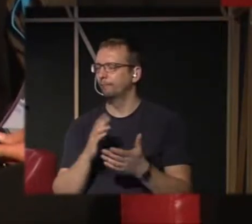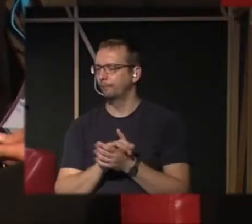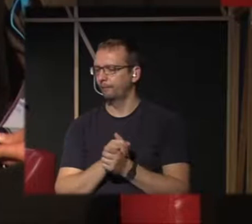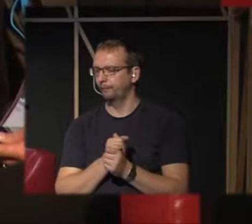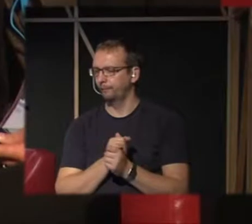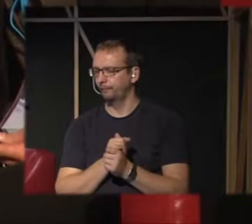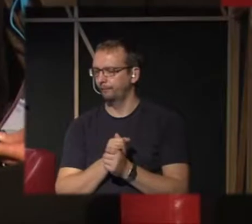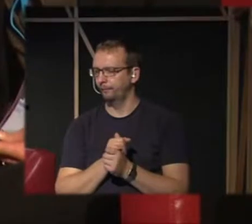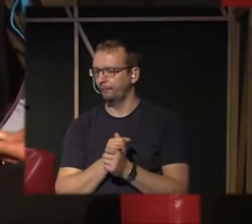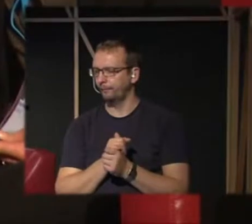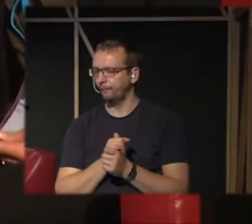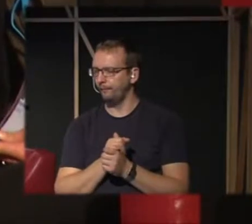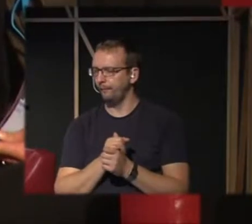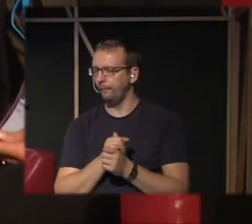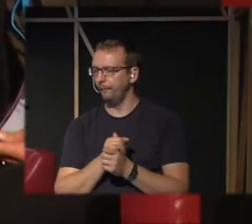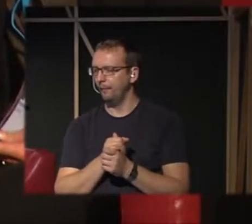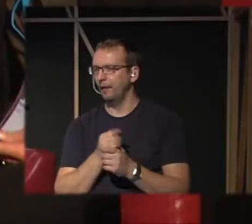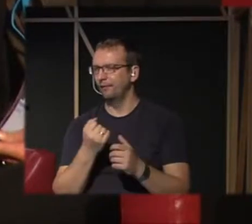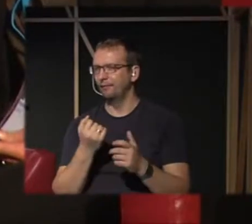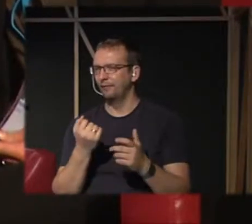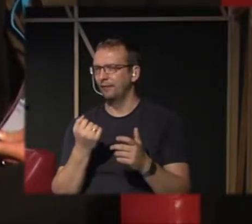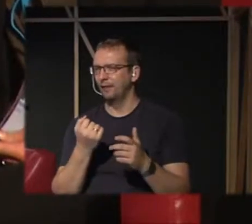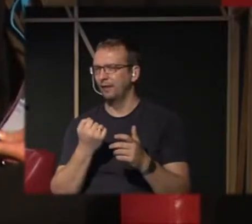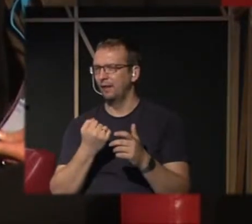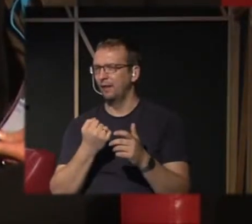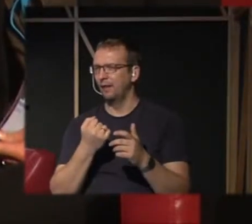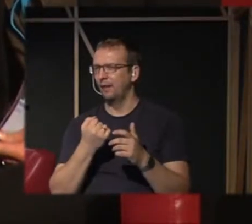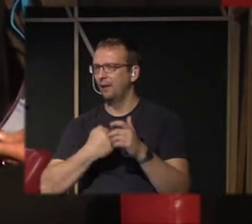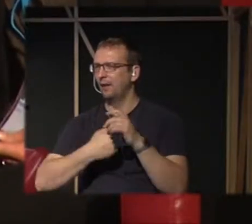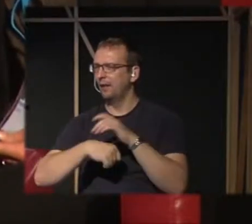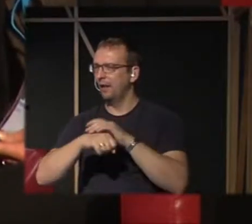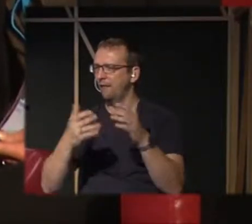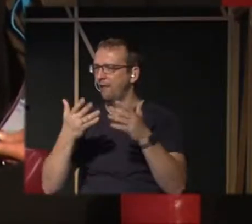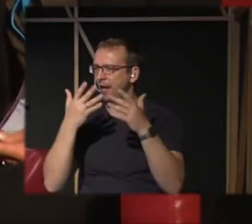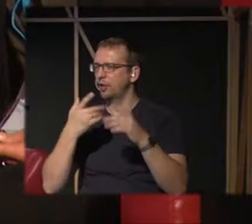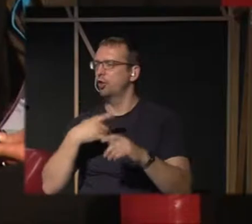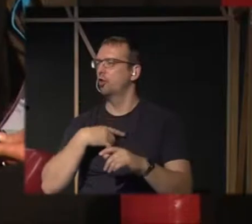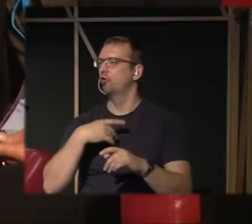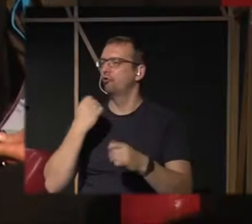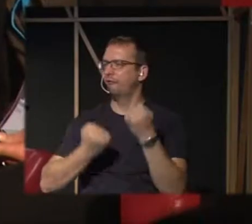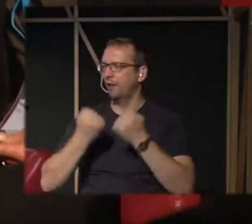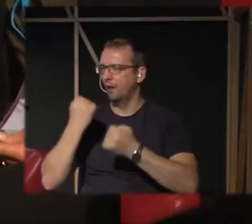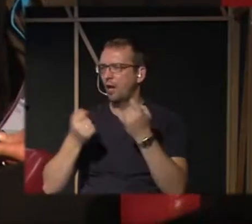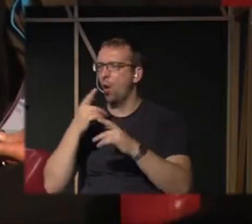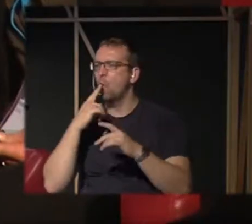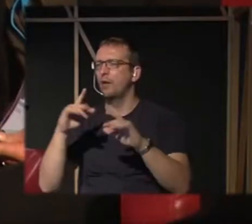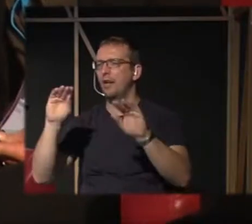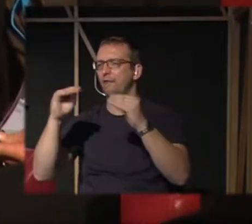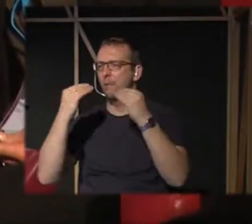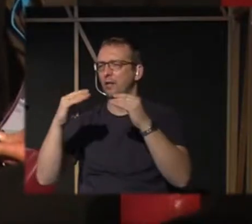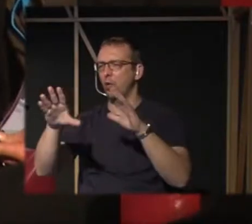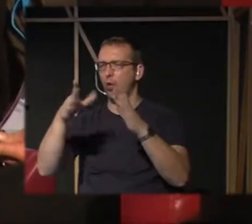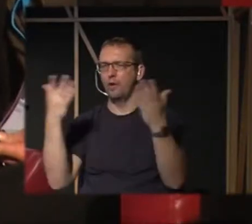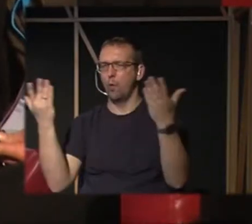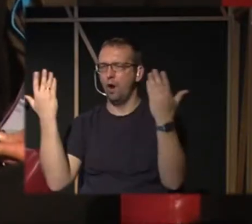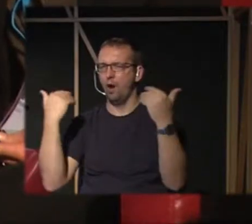accessing information. So we get a lot of colourblind people upset that they're not sure when they're buying tickets, whether or not the tickets are